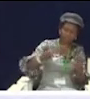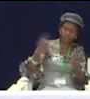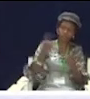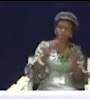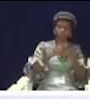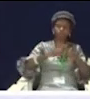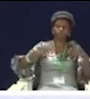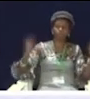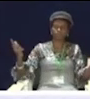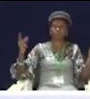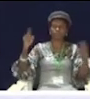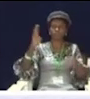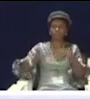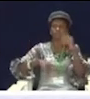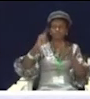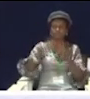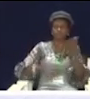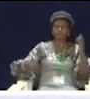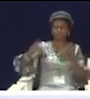the seed sown.